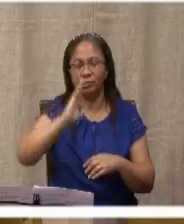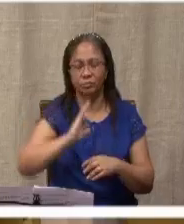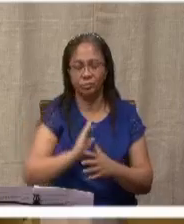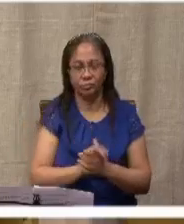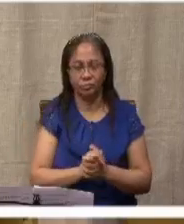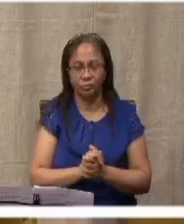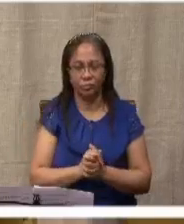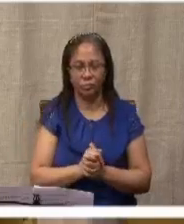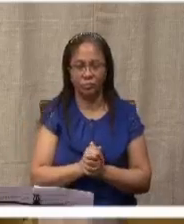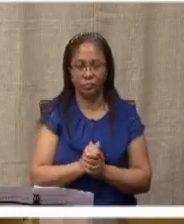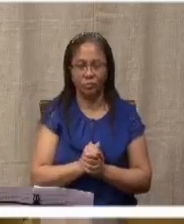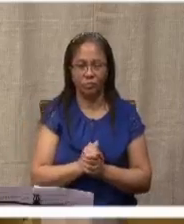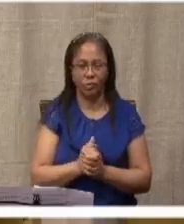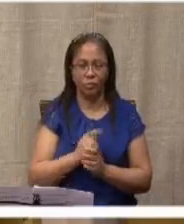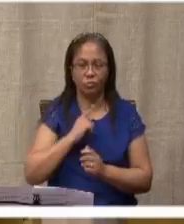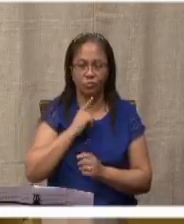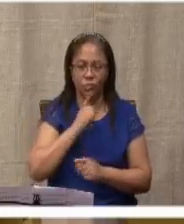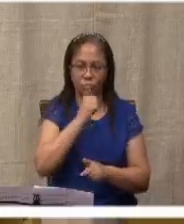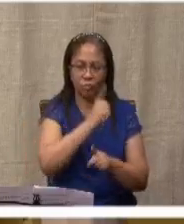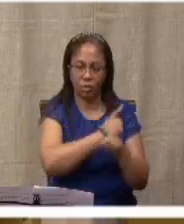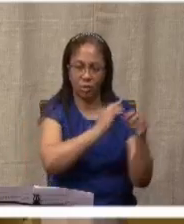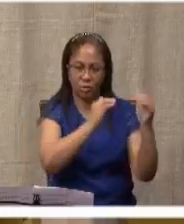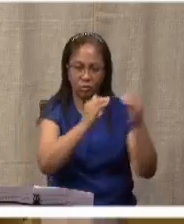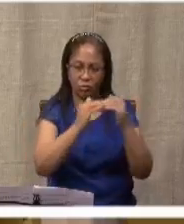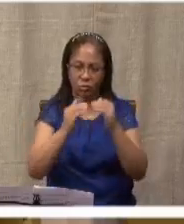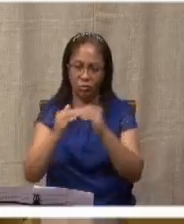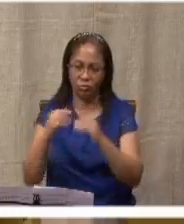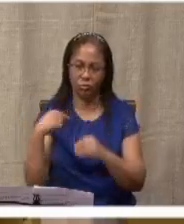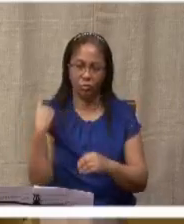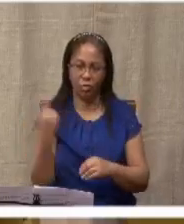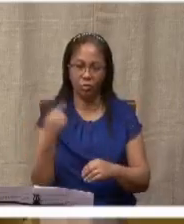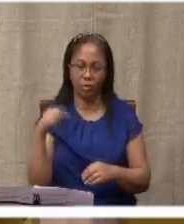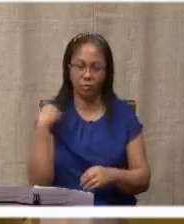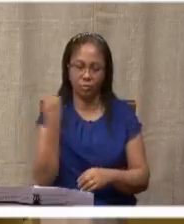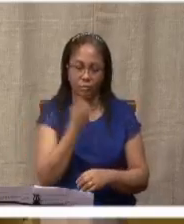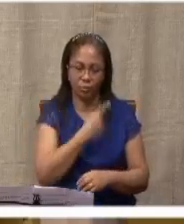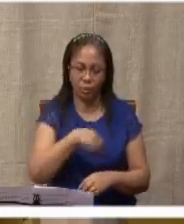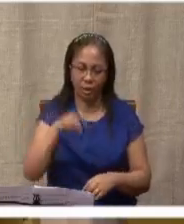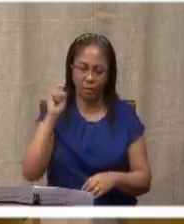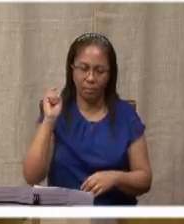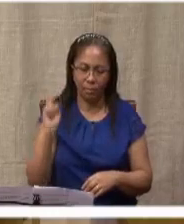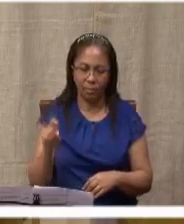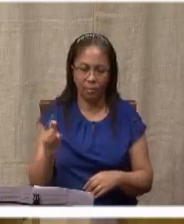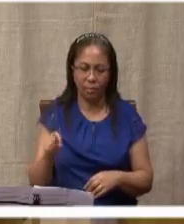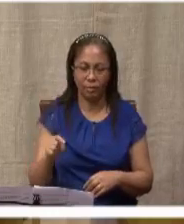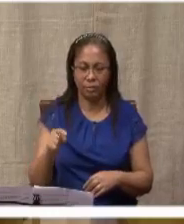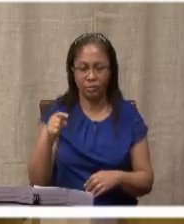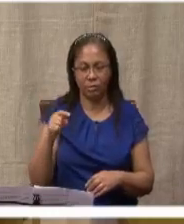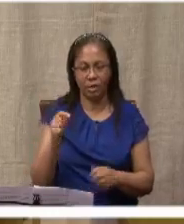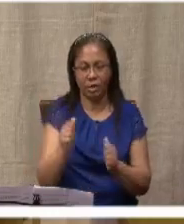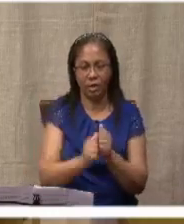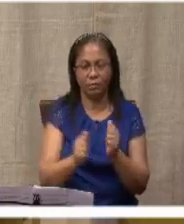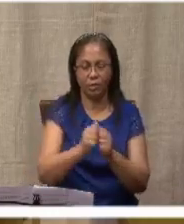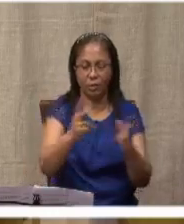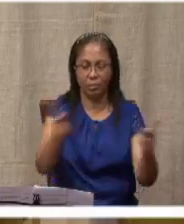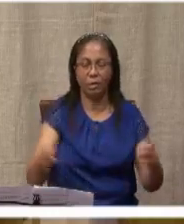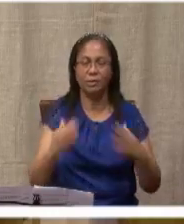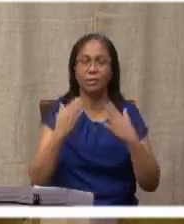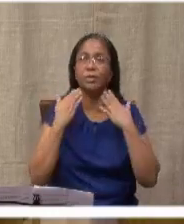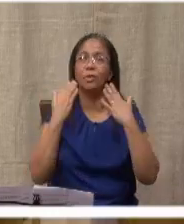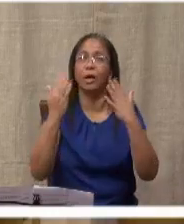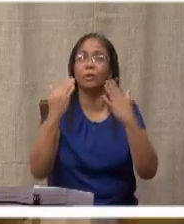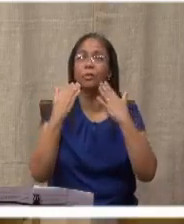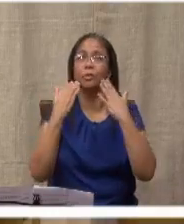is right unjust it is truly right and just our duty and our salvation always and everywhere to give you